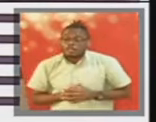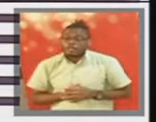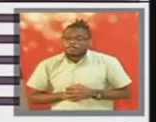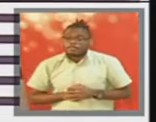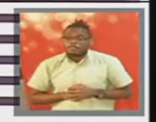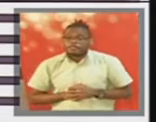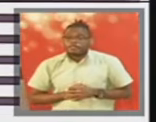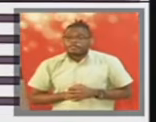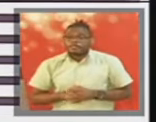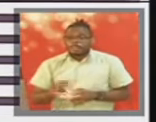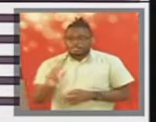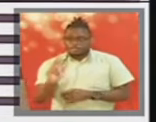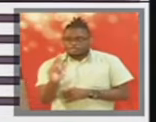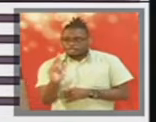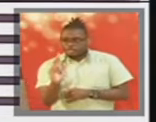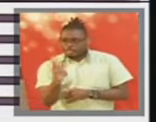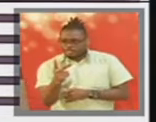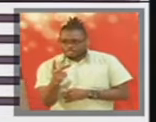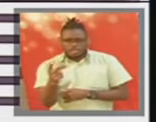13th, we